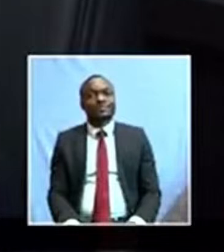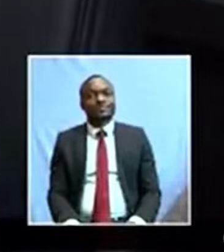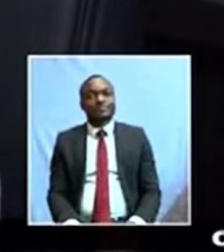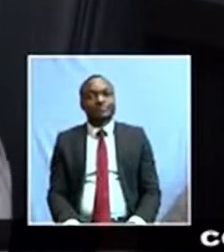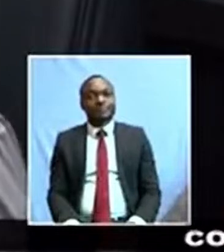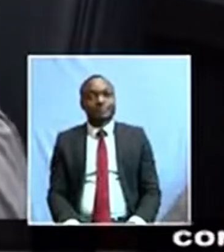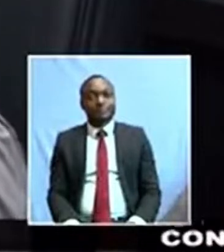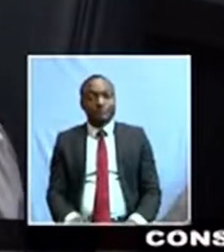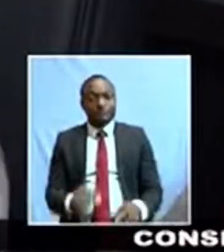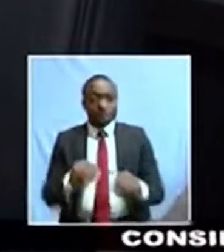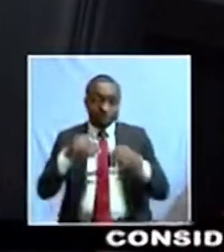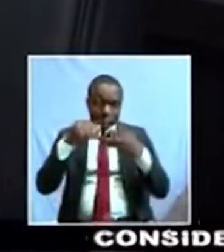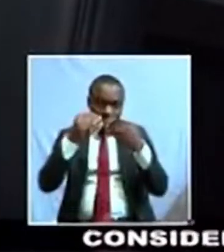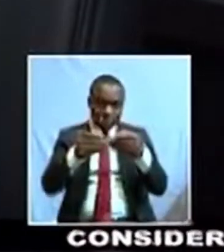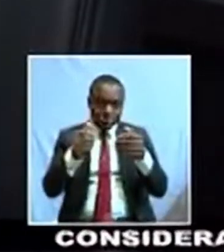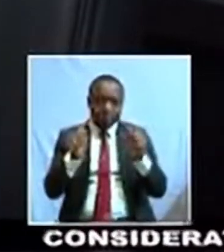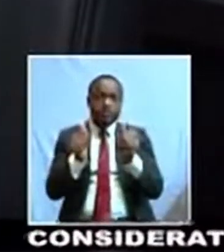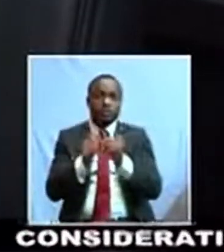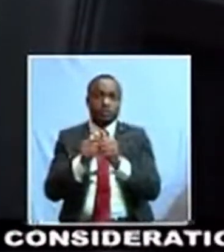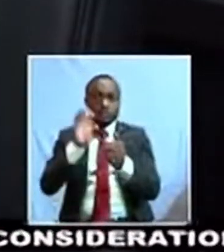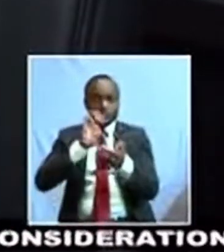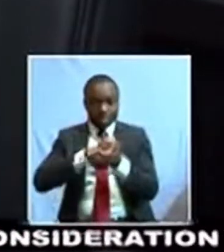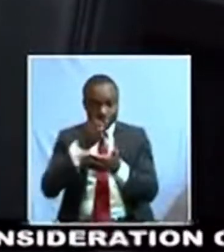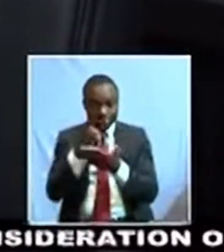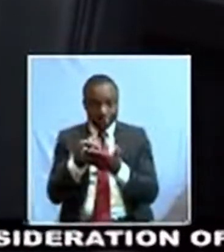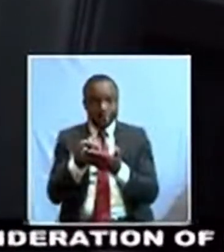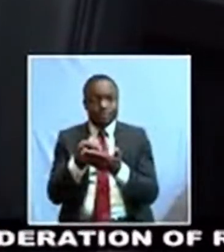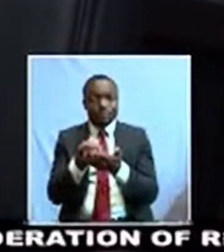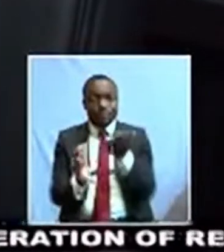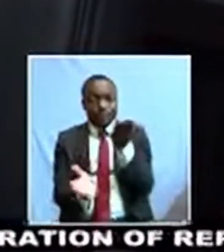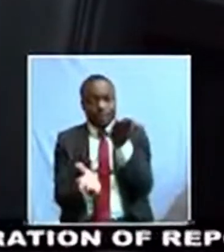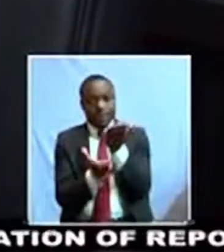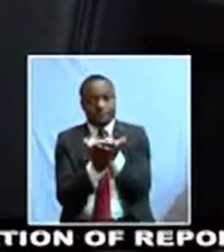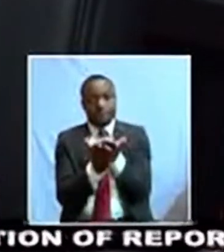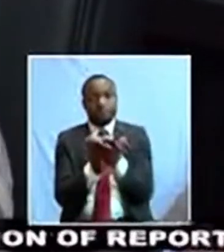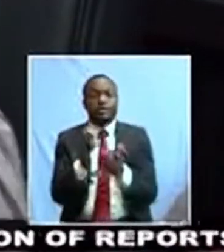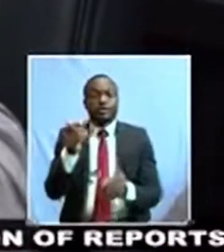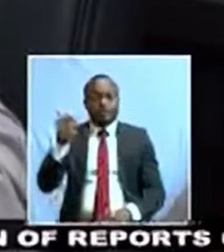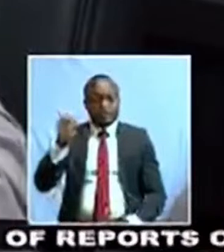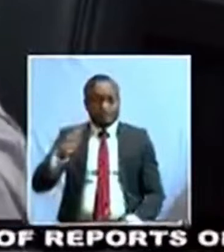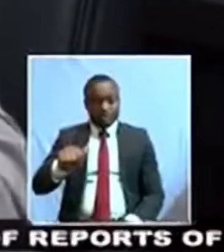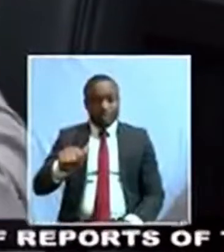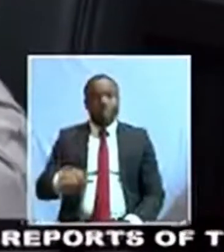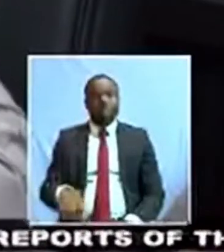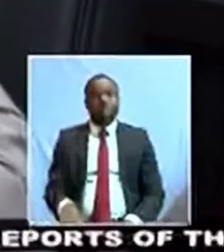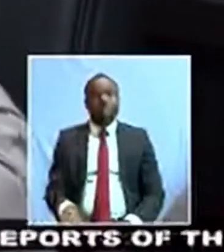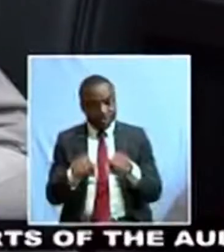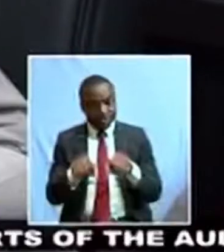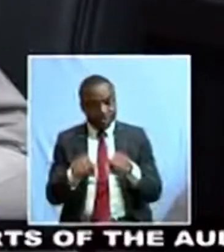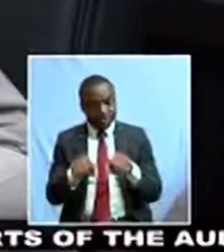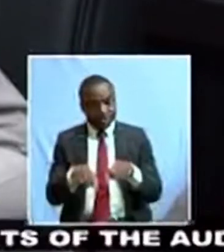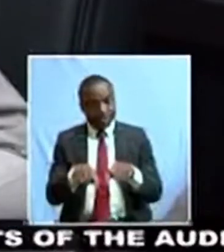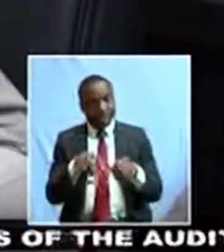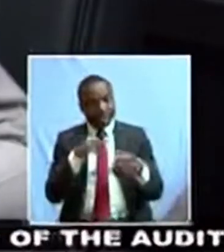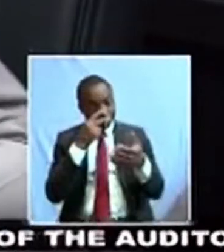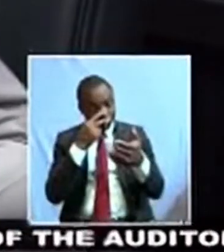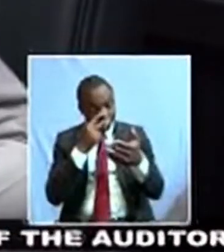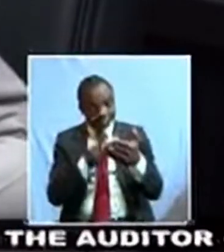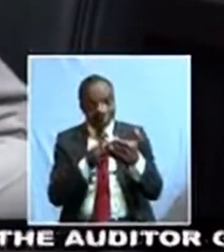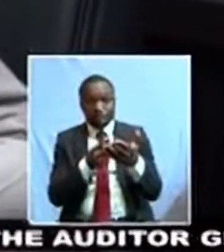have been provided with evidence, appendix number 10. So we can refer to